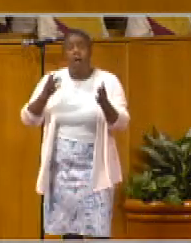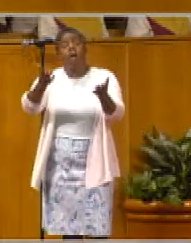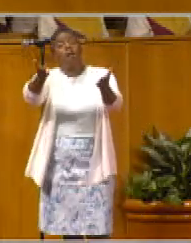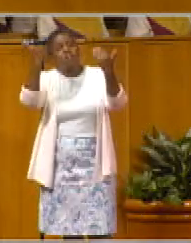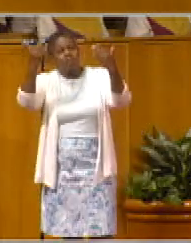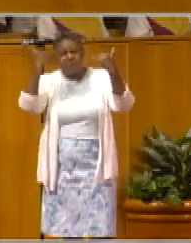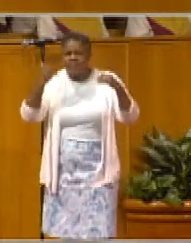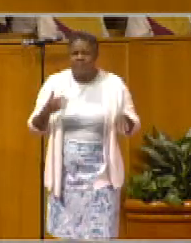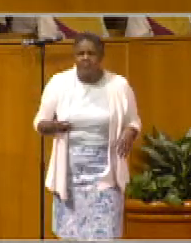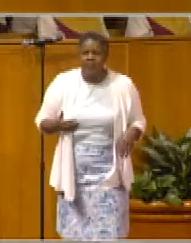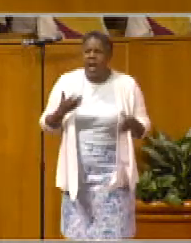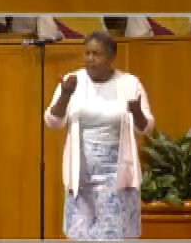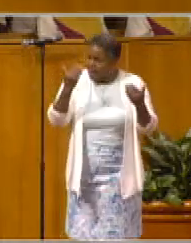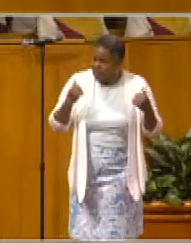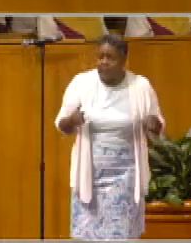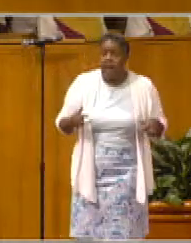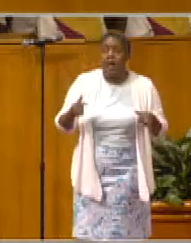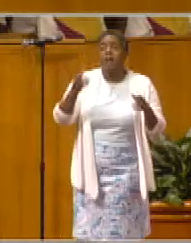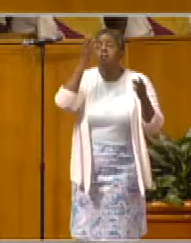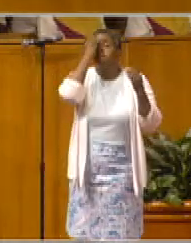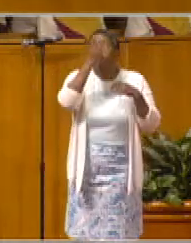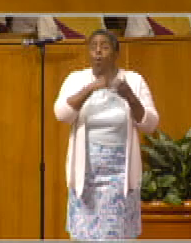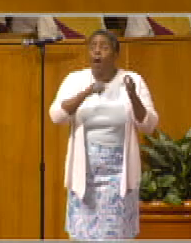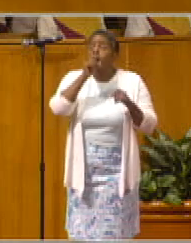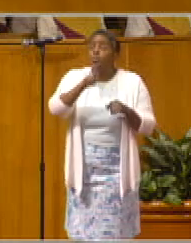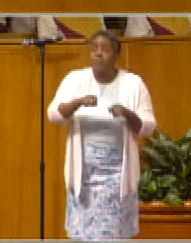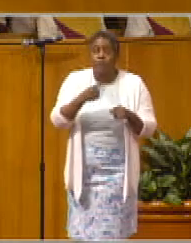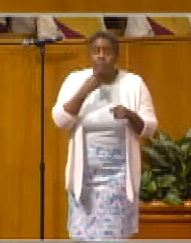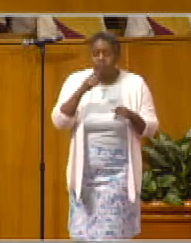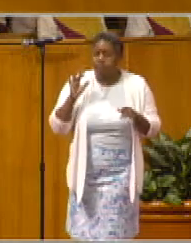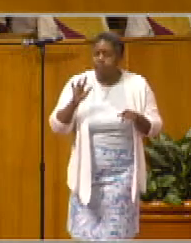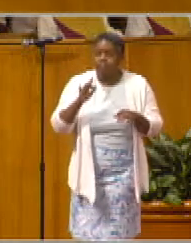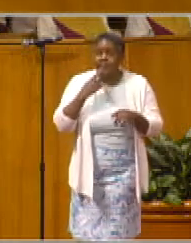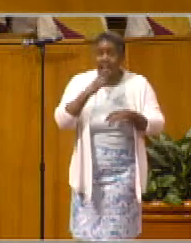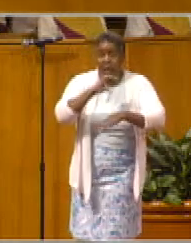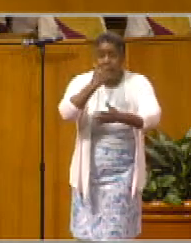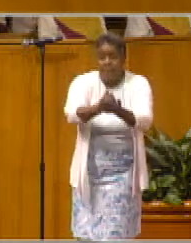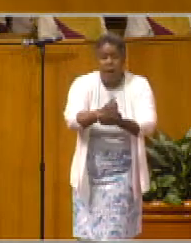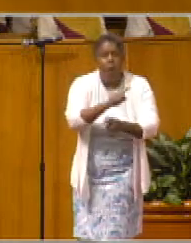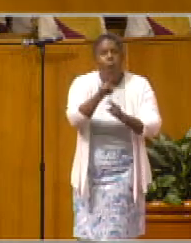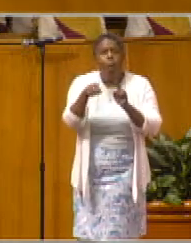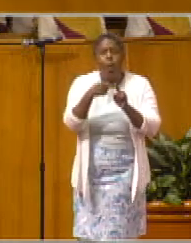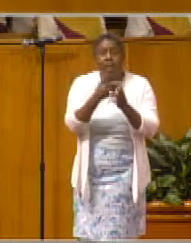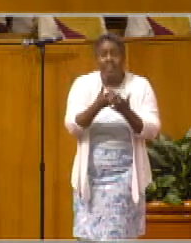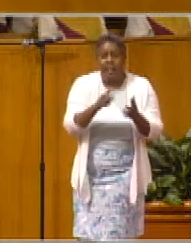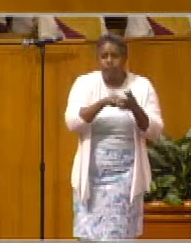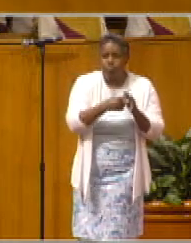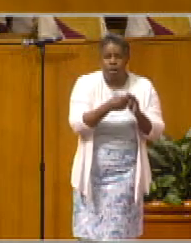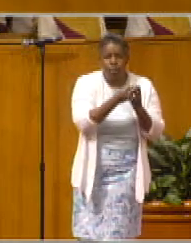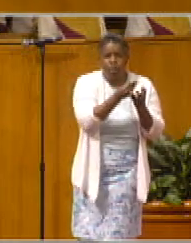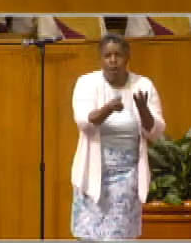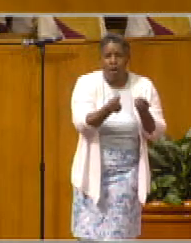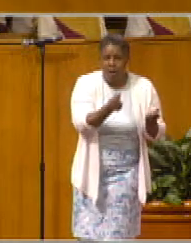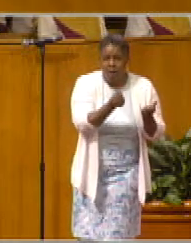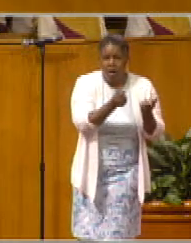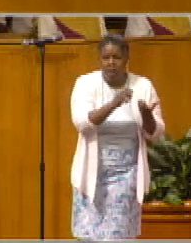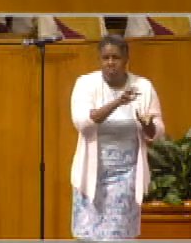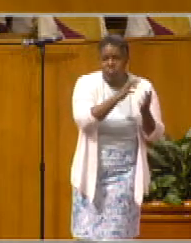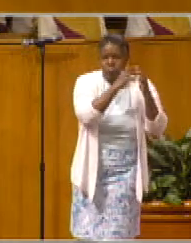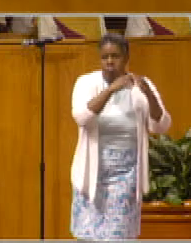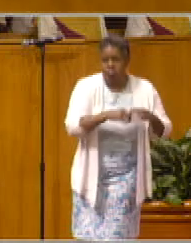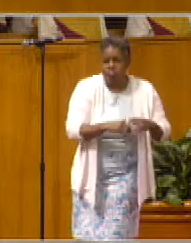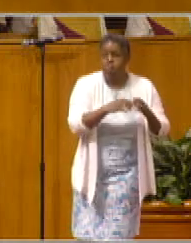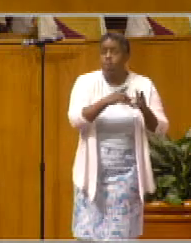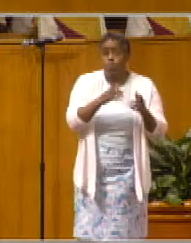Come here. Let me tell you why you ought to press amen. Because when things fall apart,